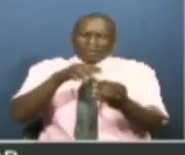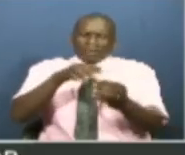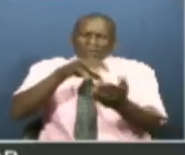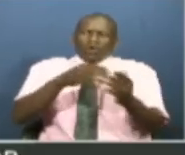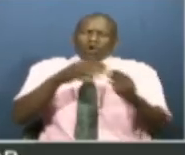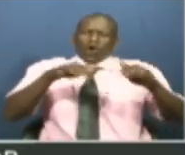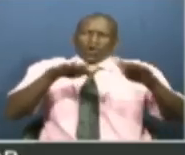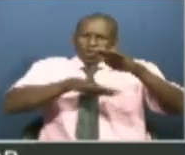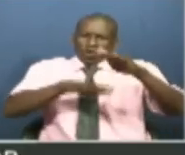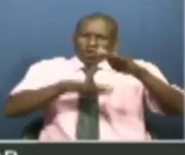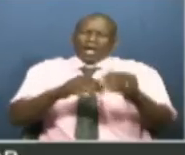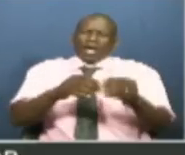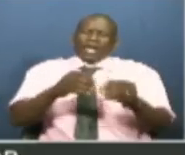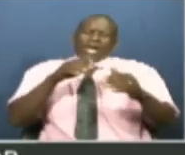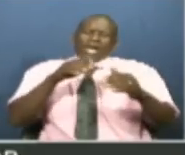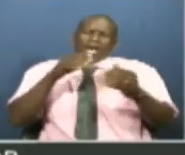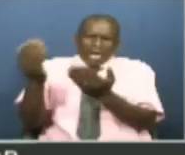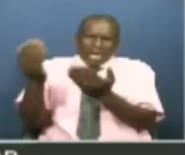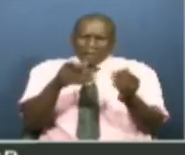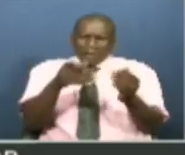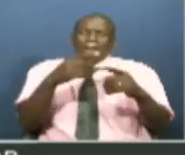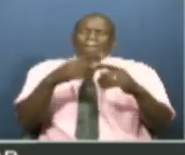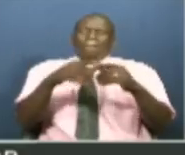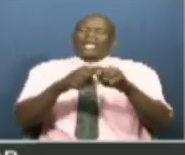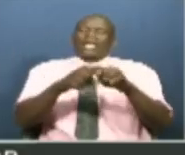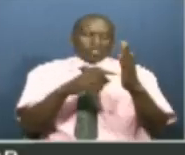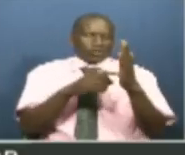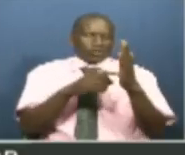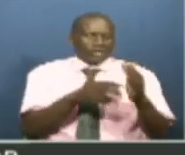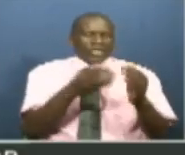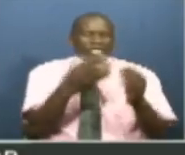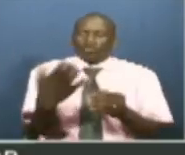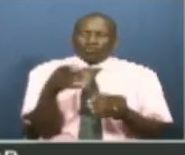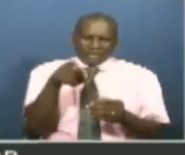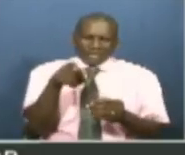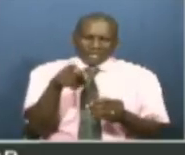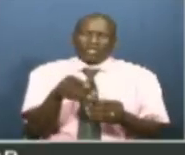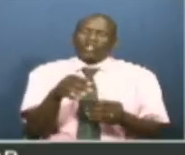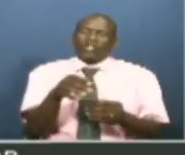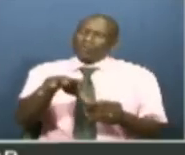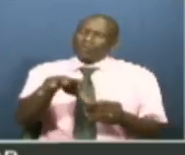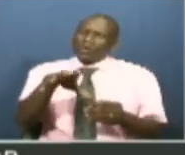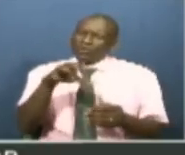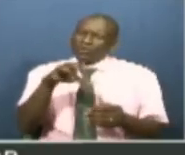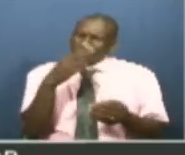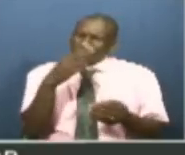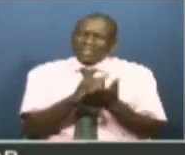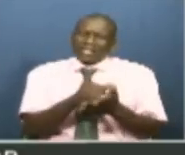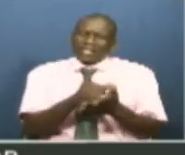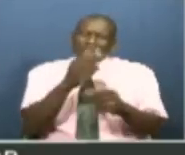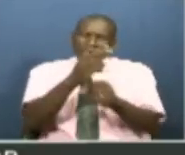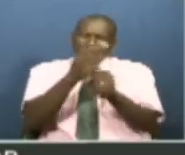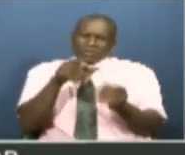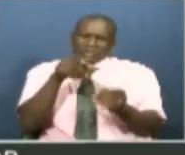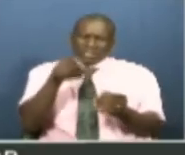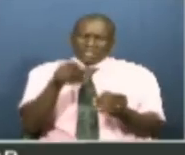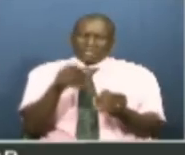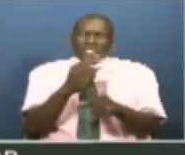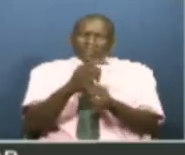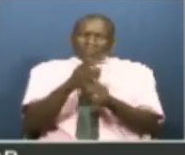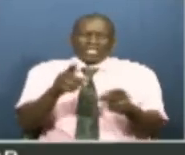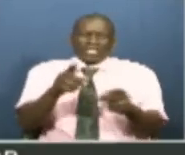credentials. But as is highlighted in this document, you'll find that such users